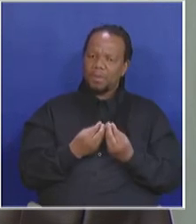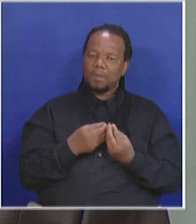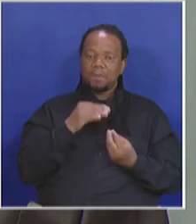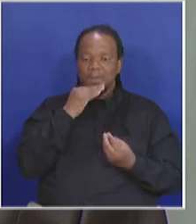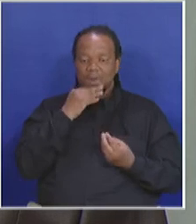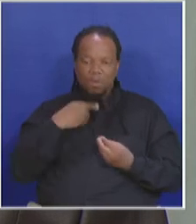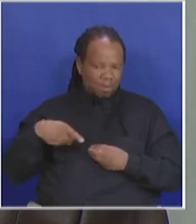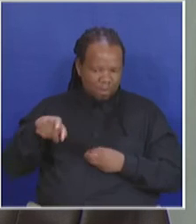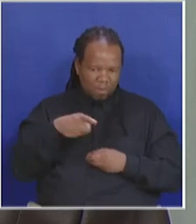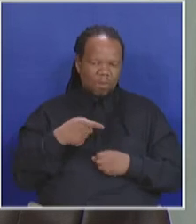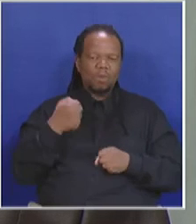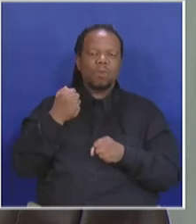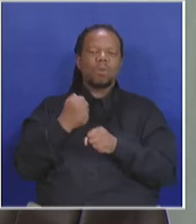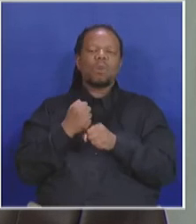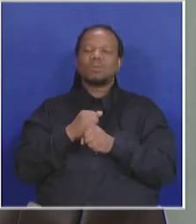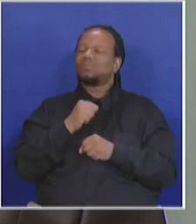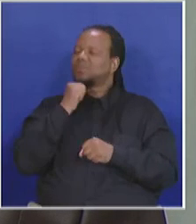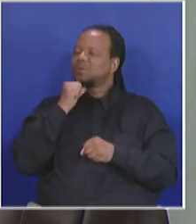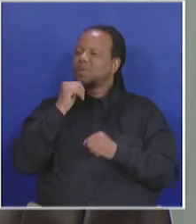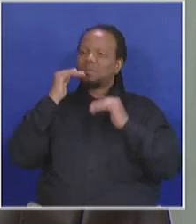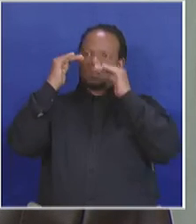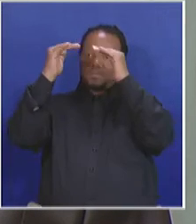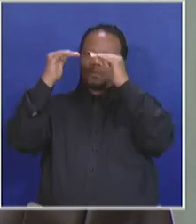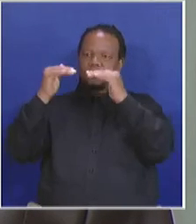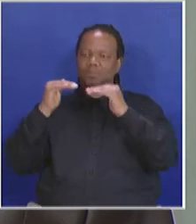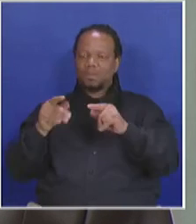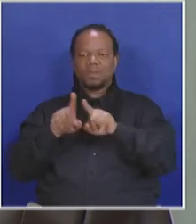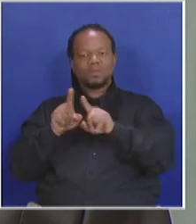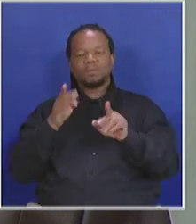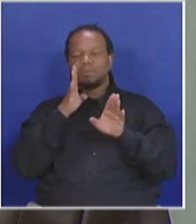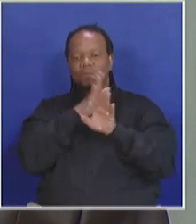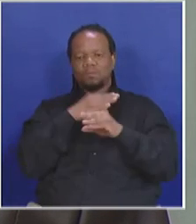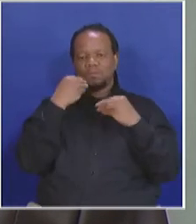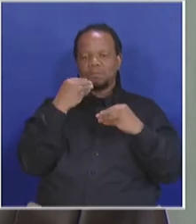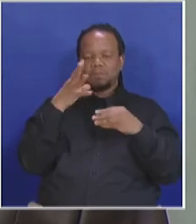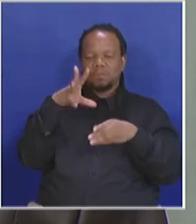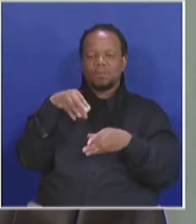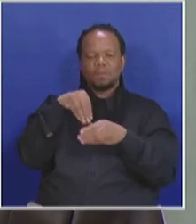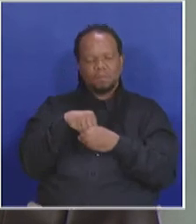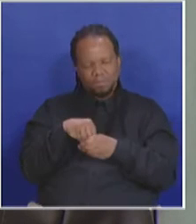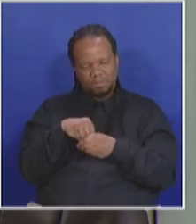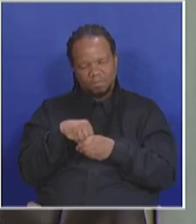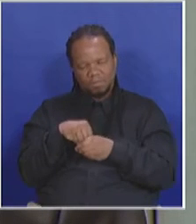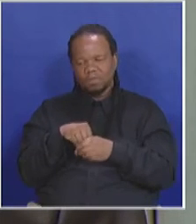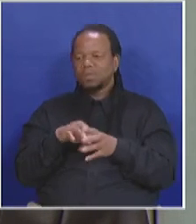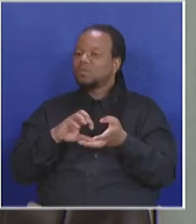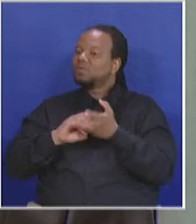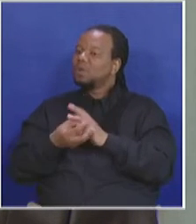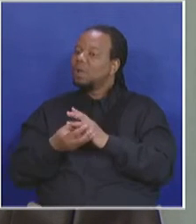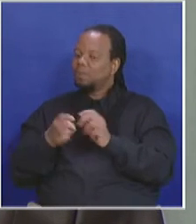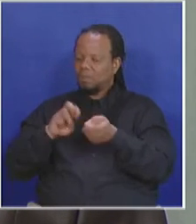challenges at all levels of government, and the private sector must also play its role and contribute in addressing the